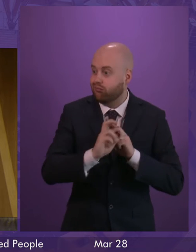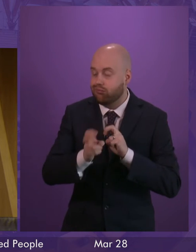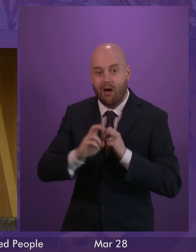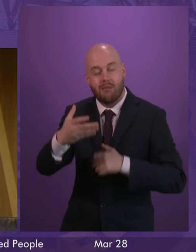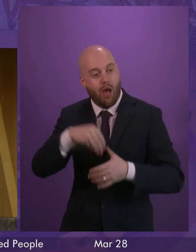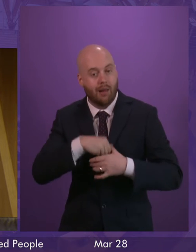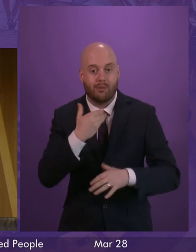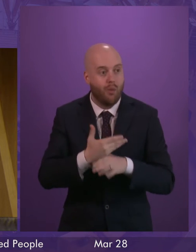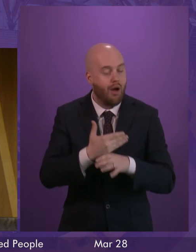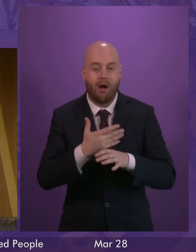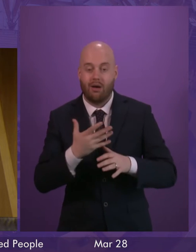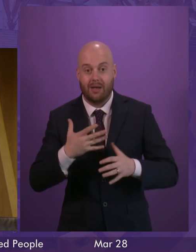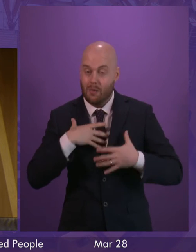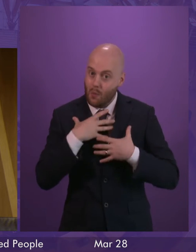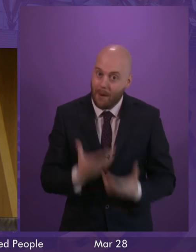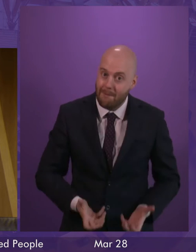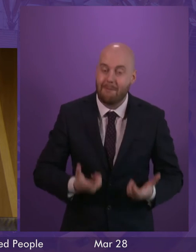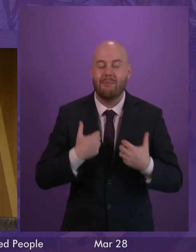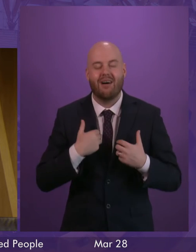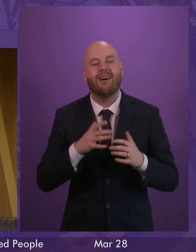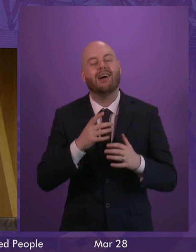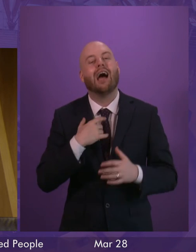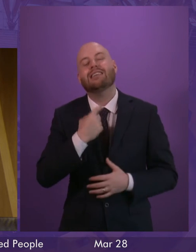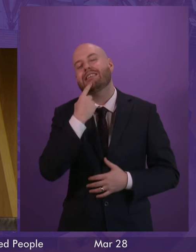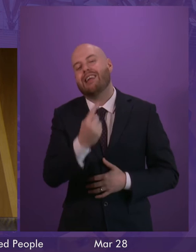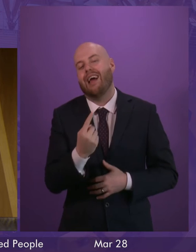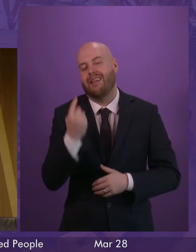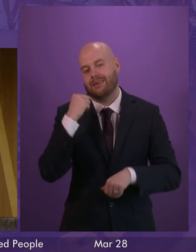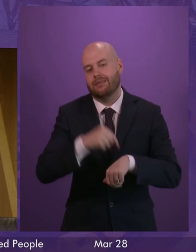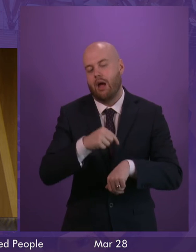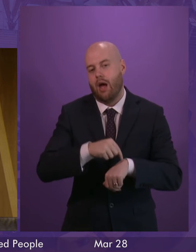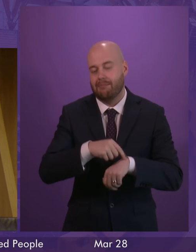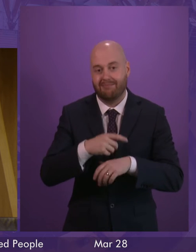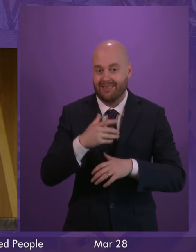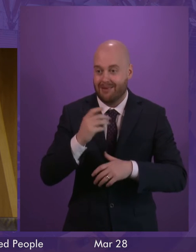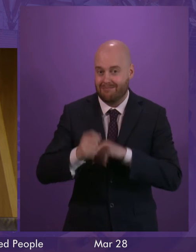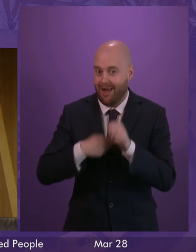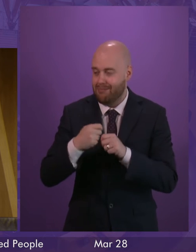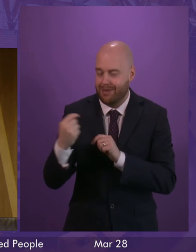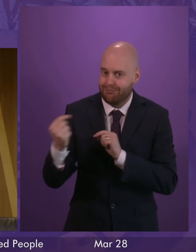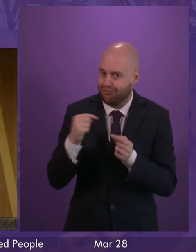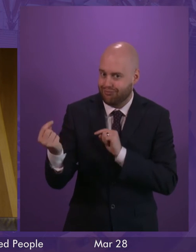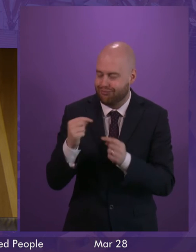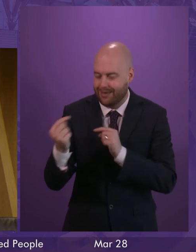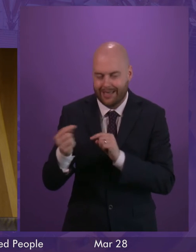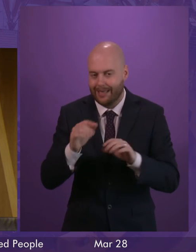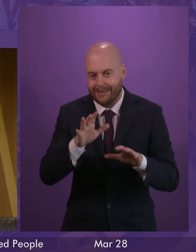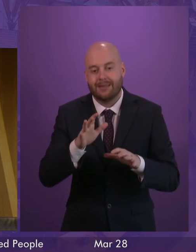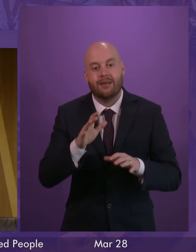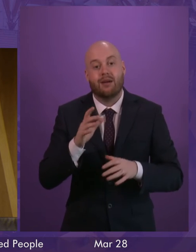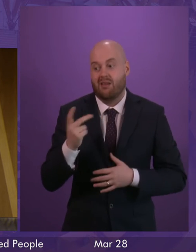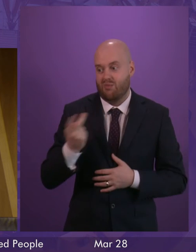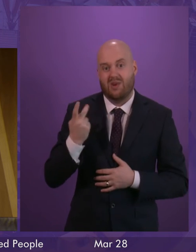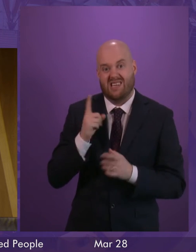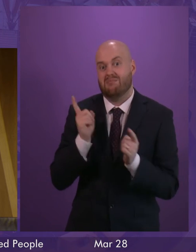work again. And I suggested during this discussion that became a Ramy, that effectively we met in